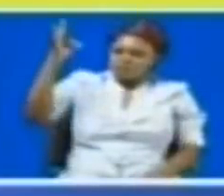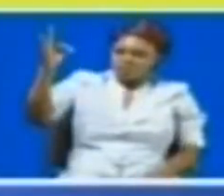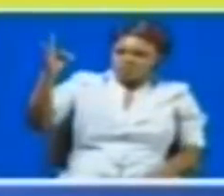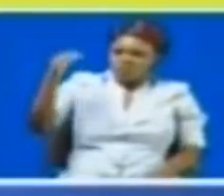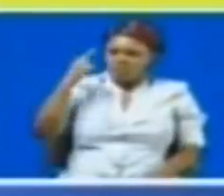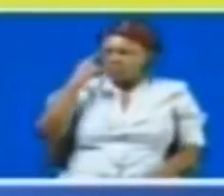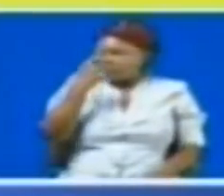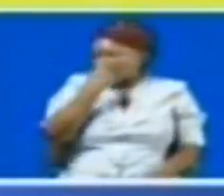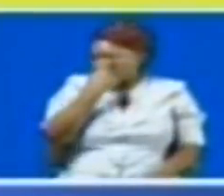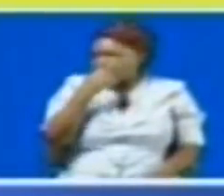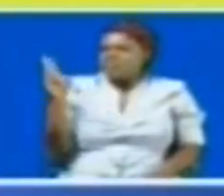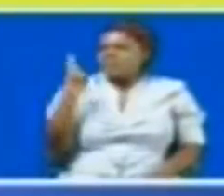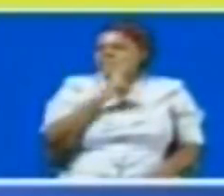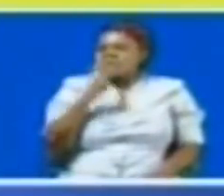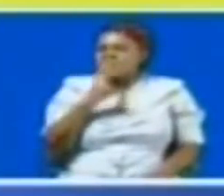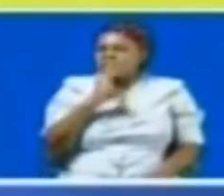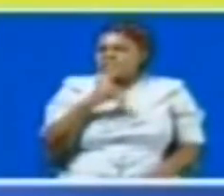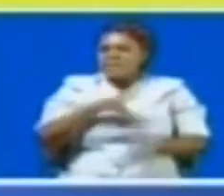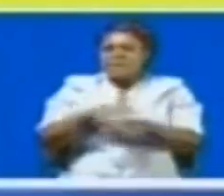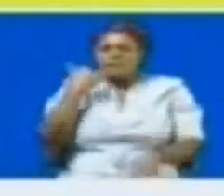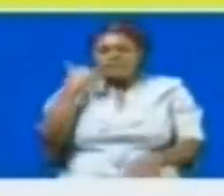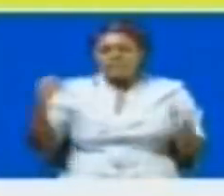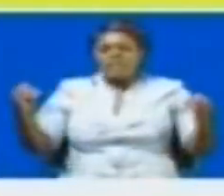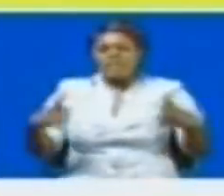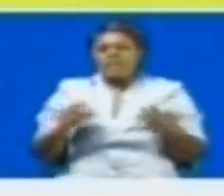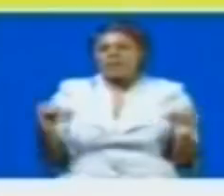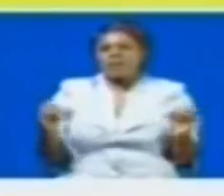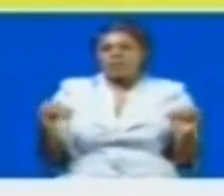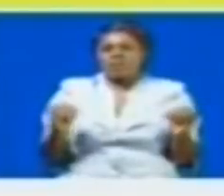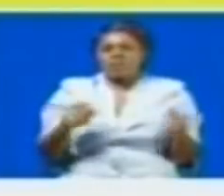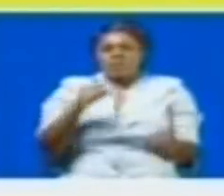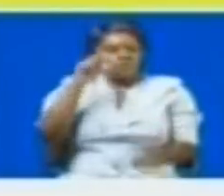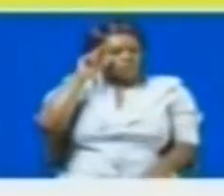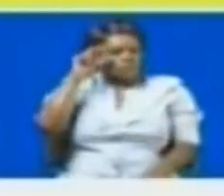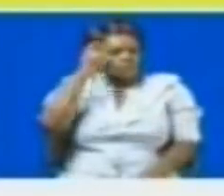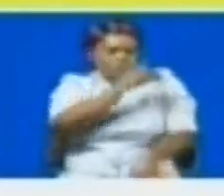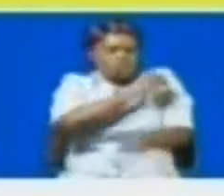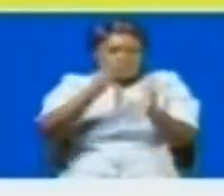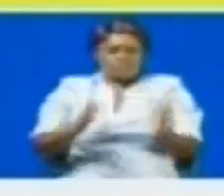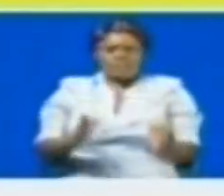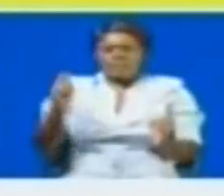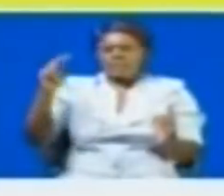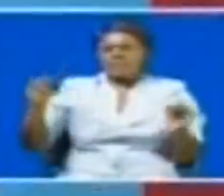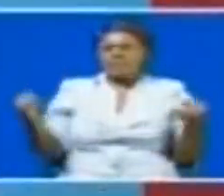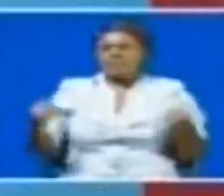of the site of Kenyans at risk of trachoma is unclear. Dr. Masi Korir, KTN News.